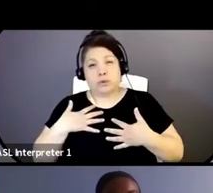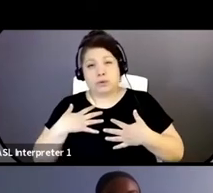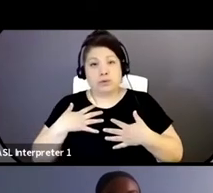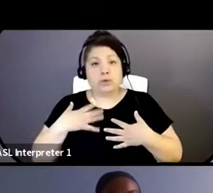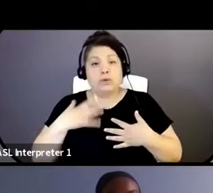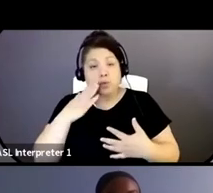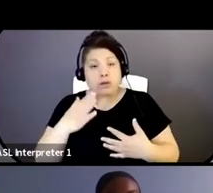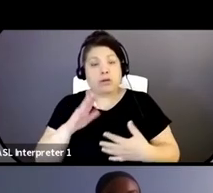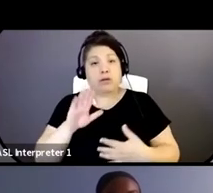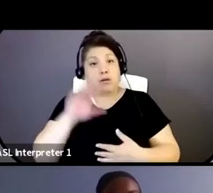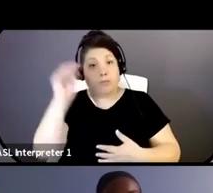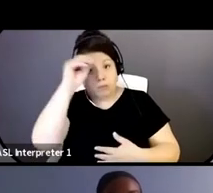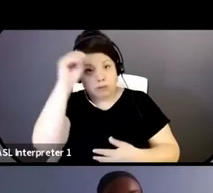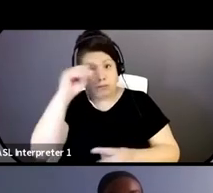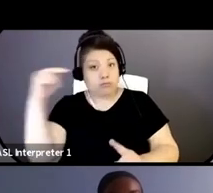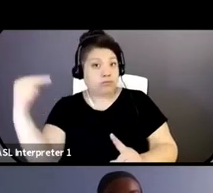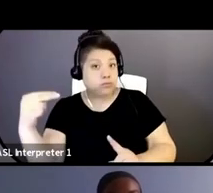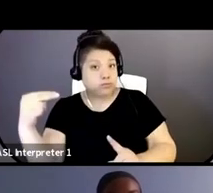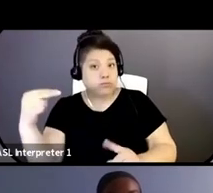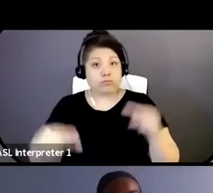opinions, and that's okay.